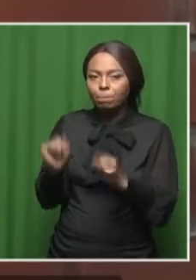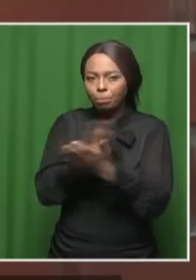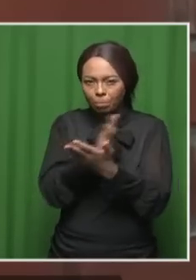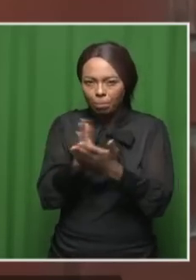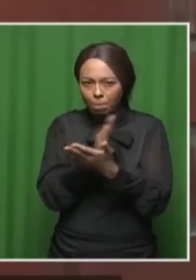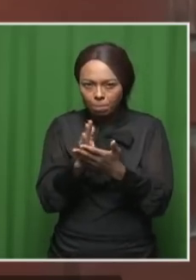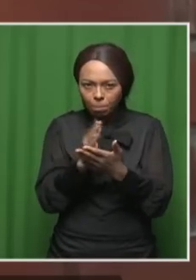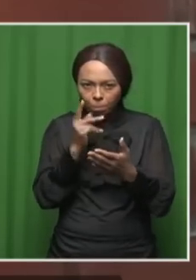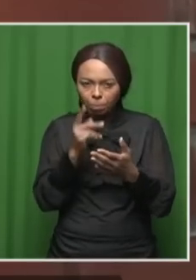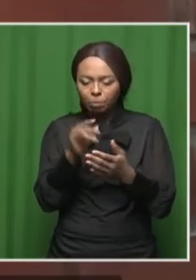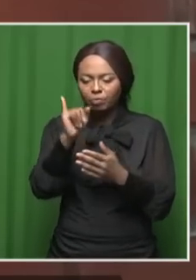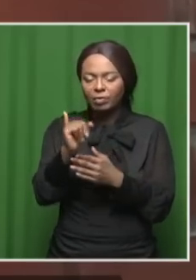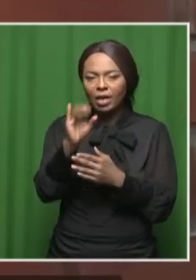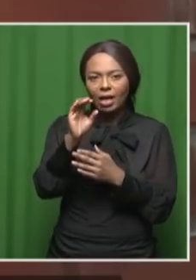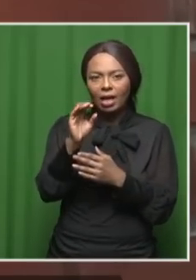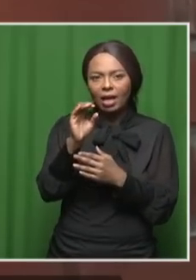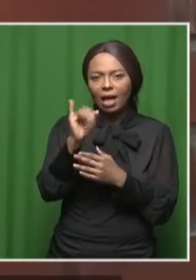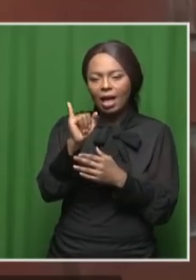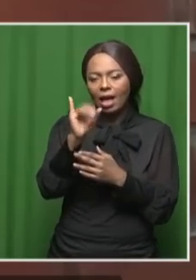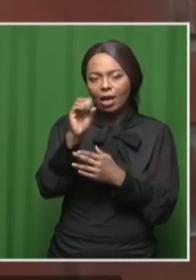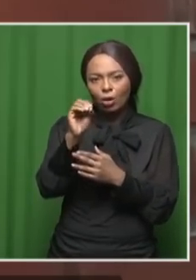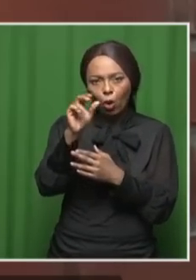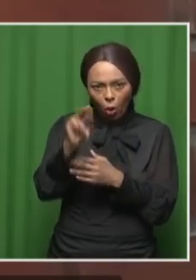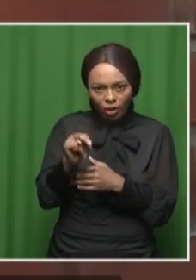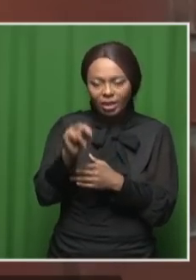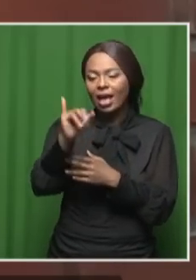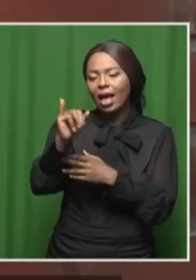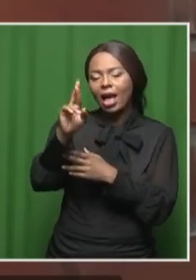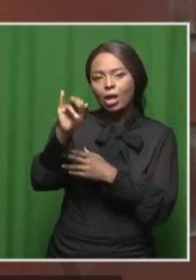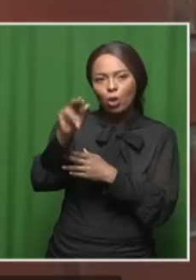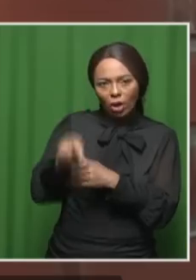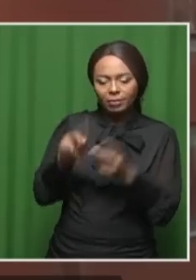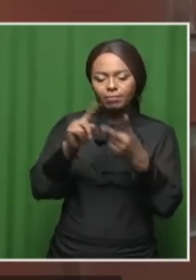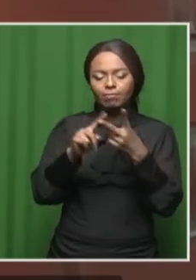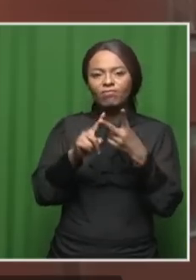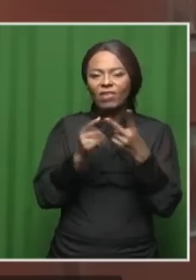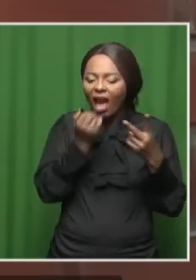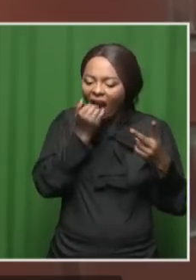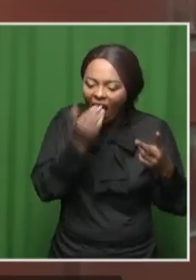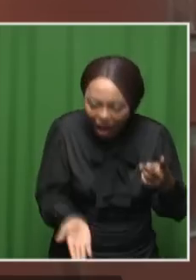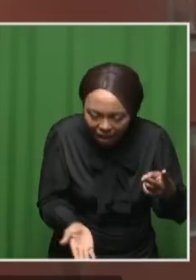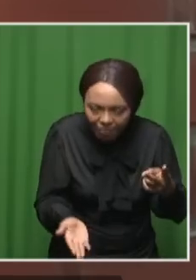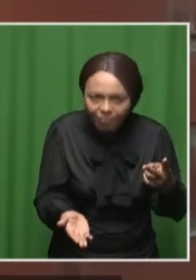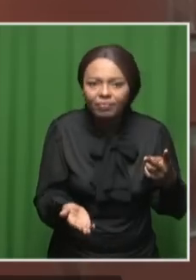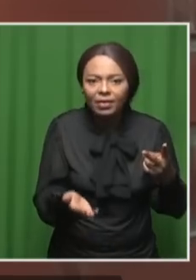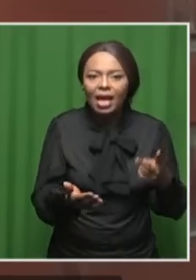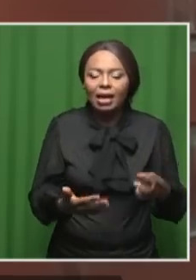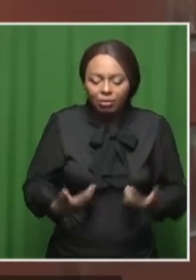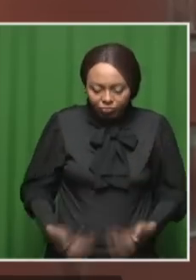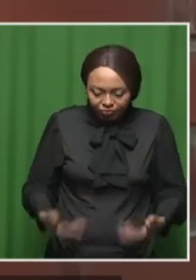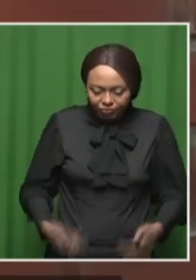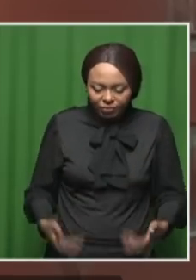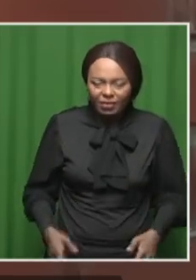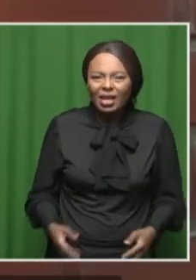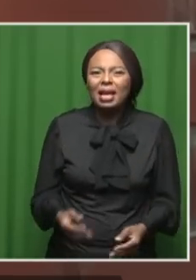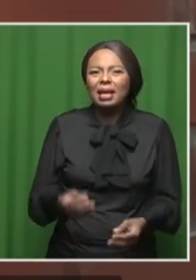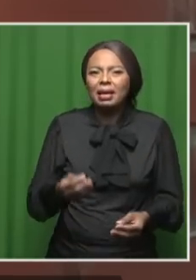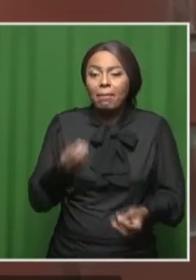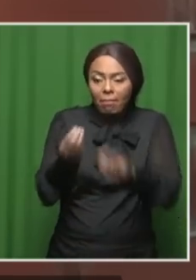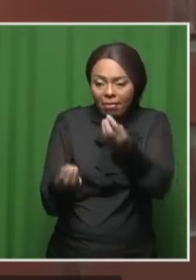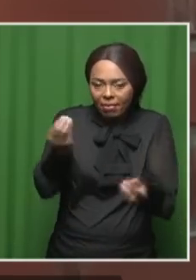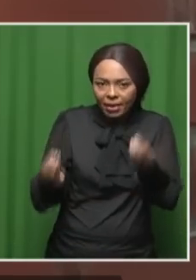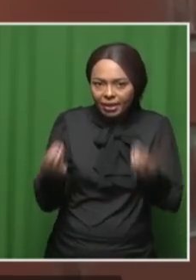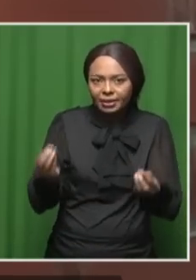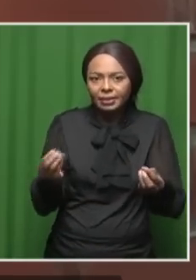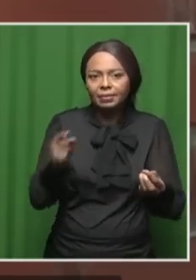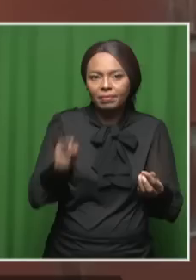normally have either your diarrhea and then vomiting as well. And it happens especially with kids, wherein you'd find that besides just